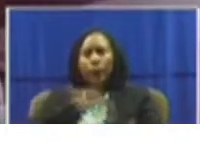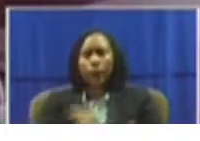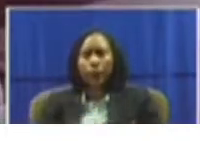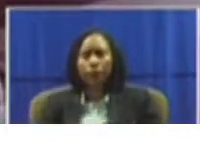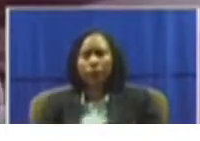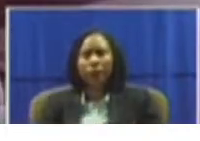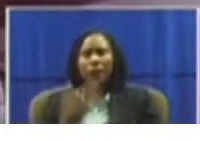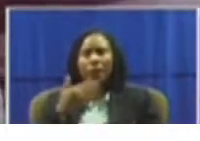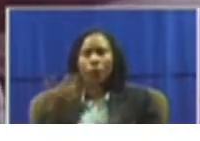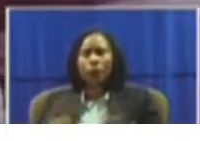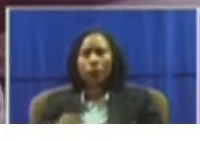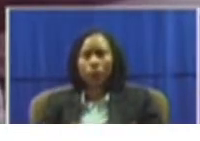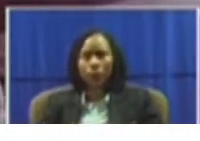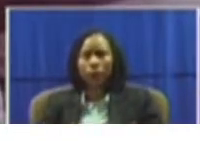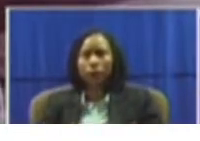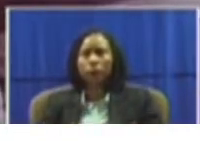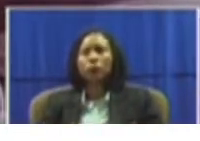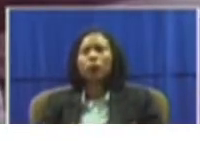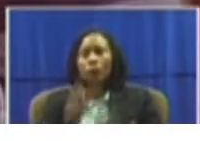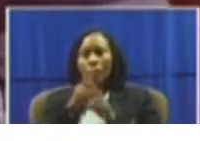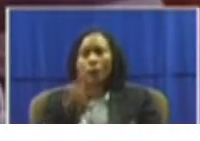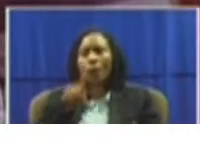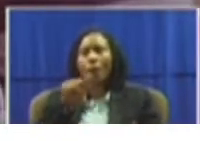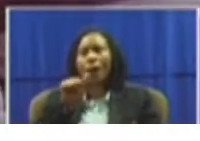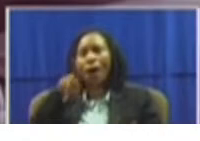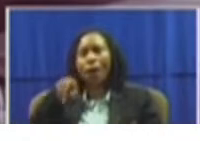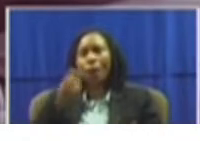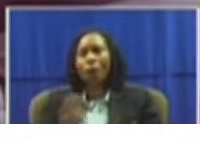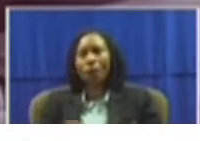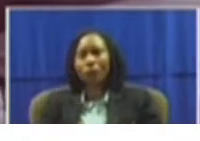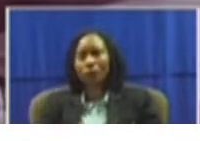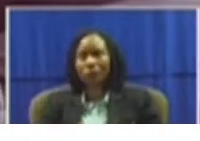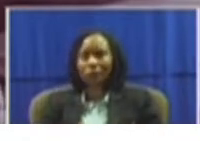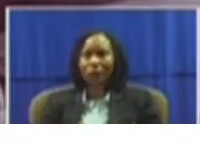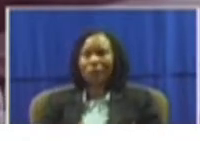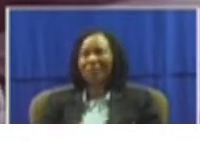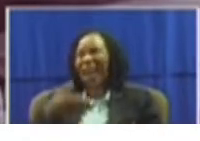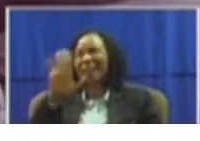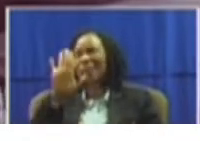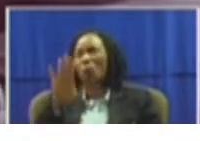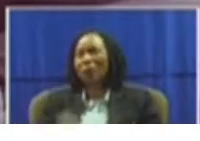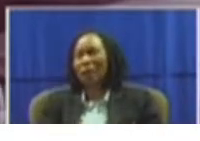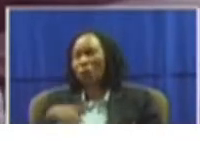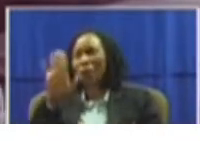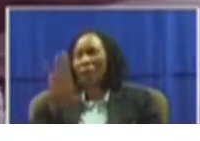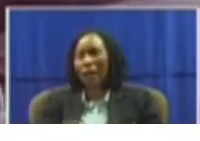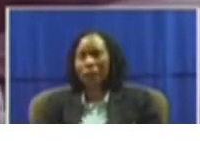You've made your point, Honorable Papo. Honorable members, will you please...